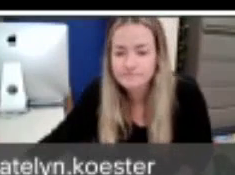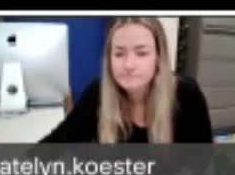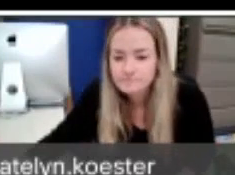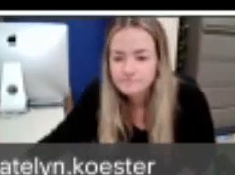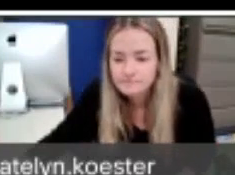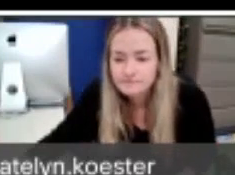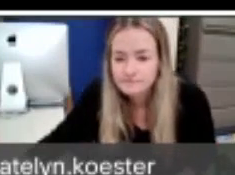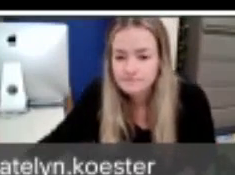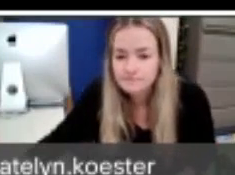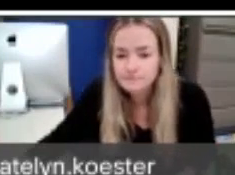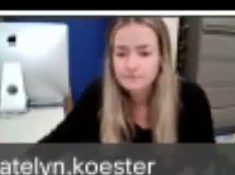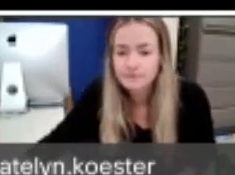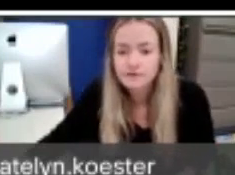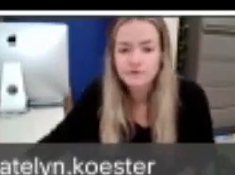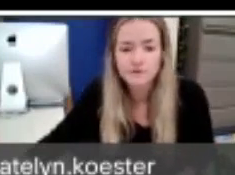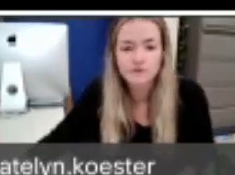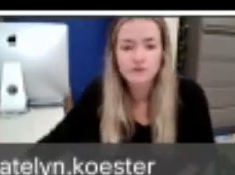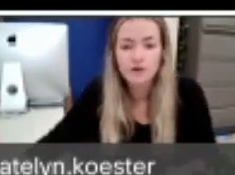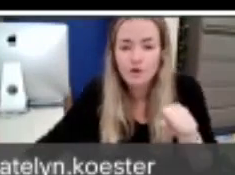Can you do a few simple